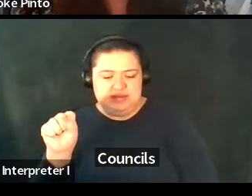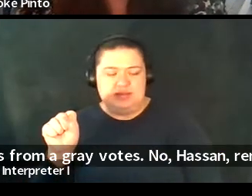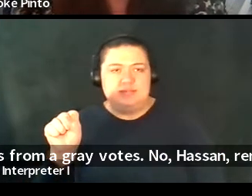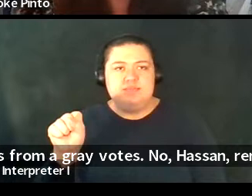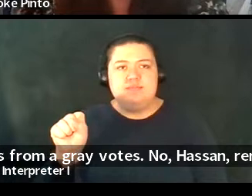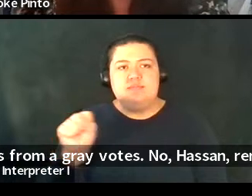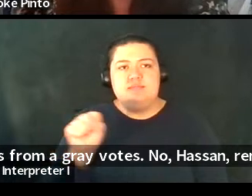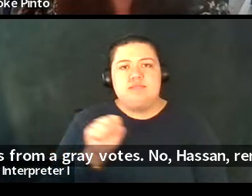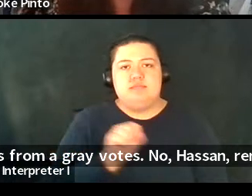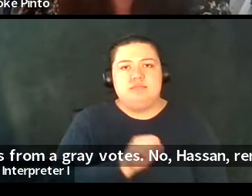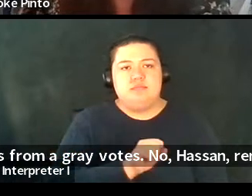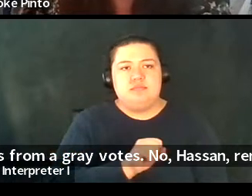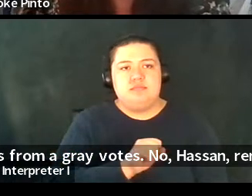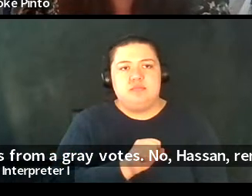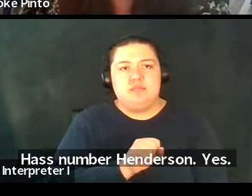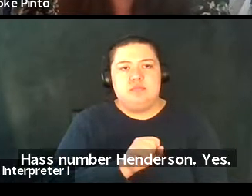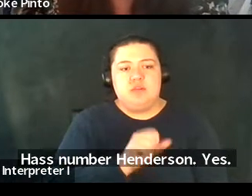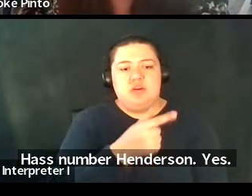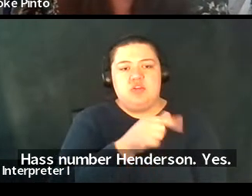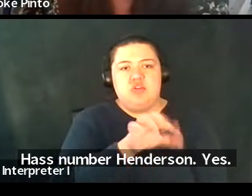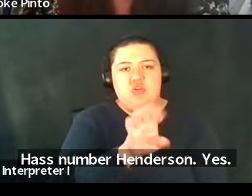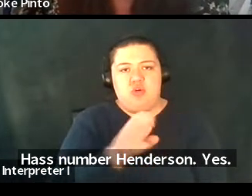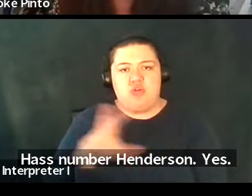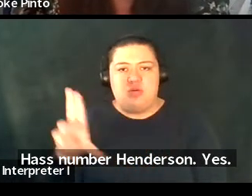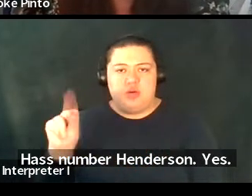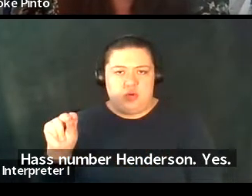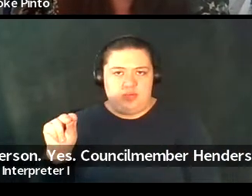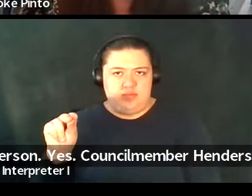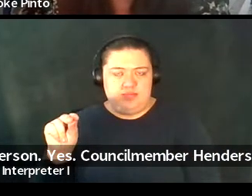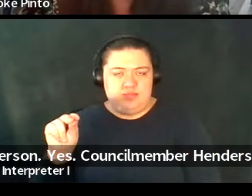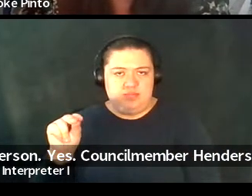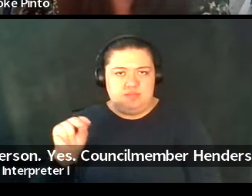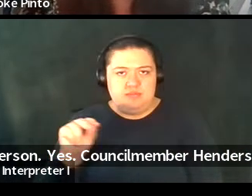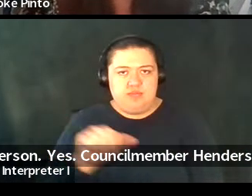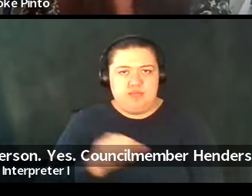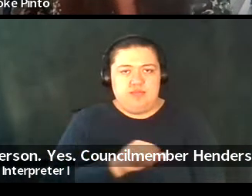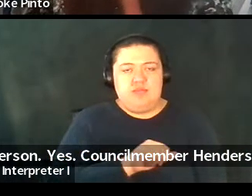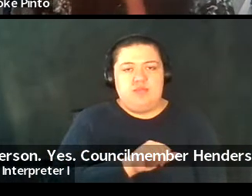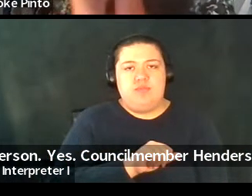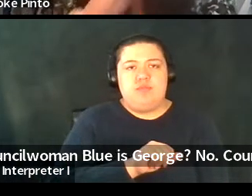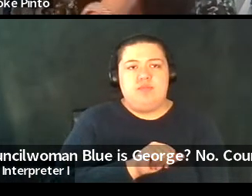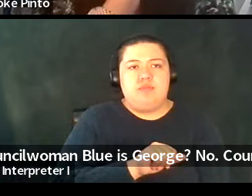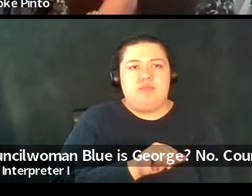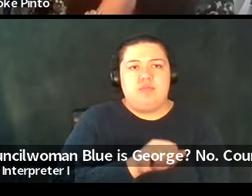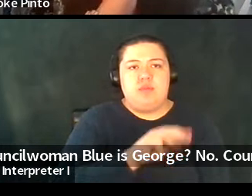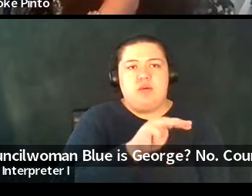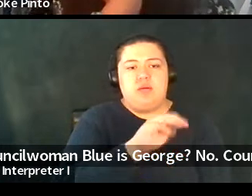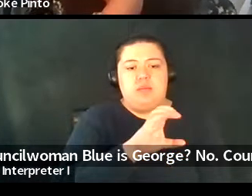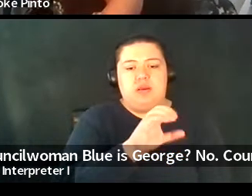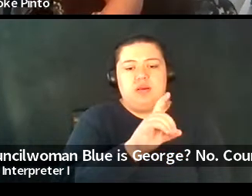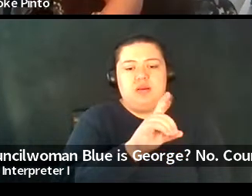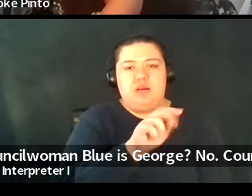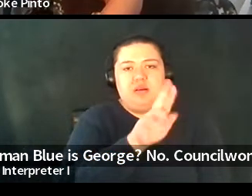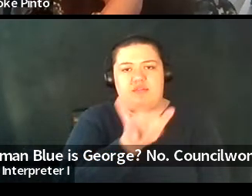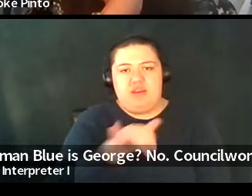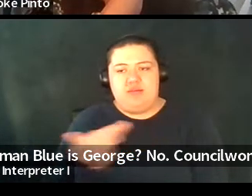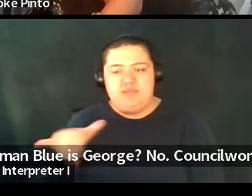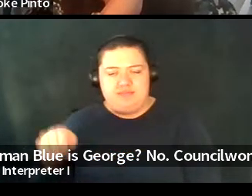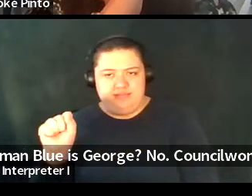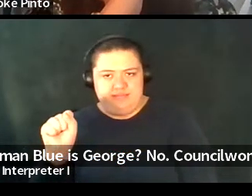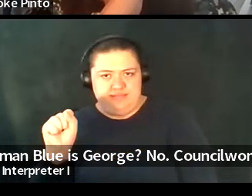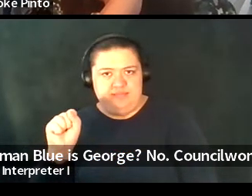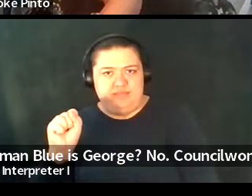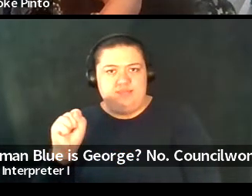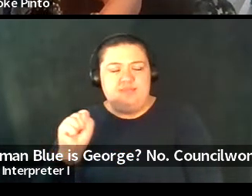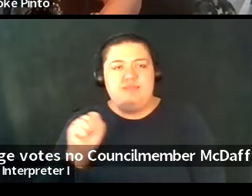votes yes. Councilmember Lewis George. No. Councilmember Lewis George votes no. Councilmember McDuffie. Yes. Councilmember McDuffie